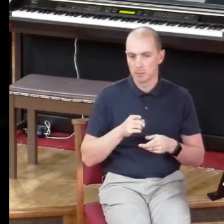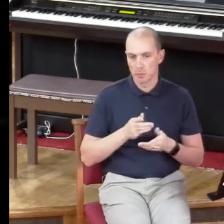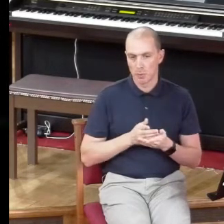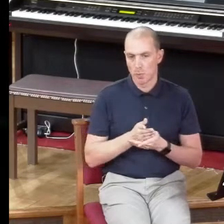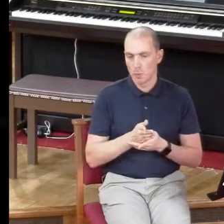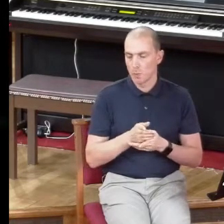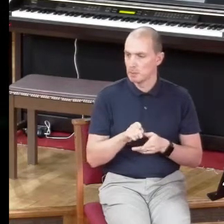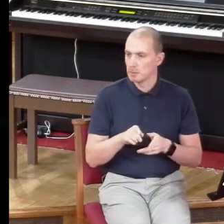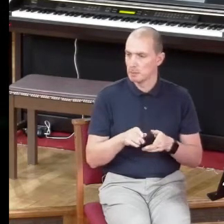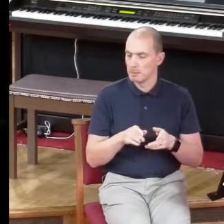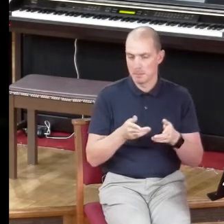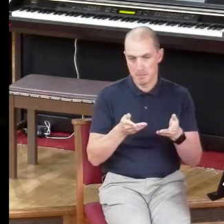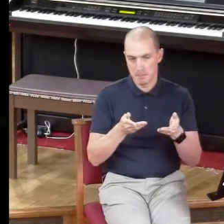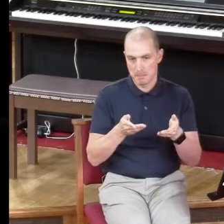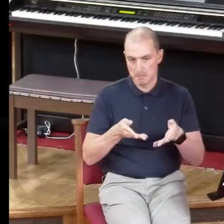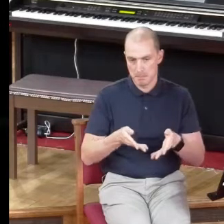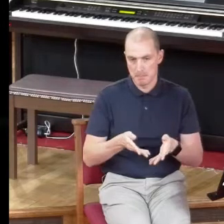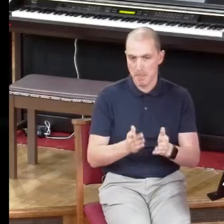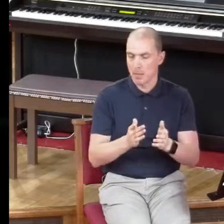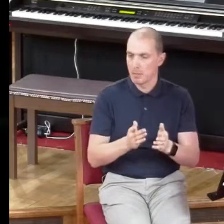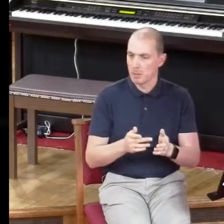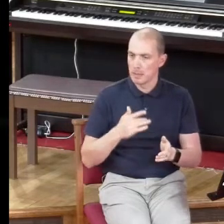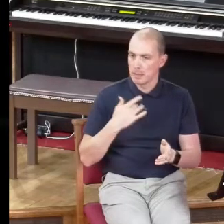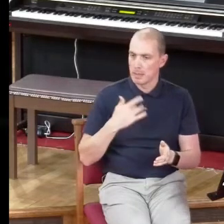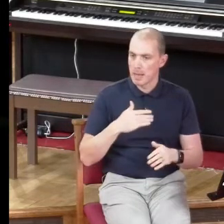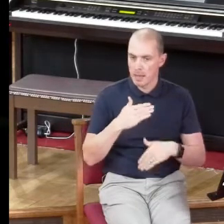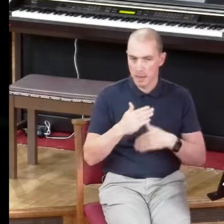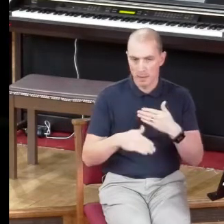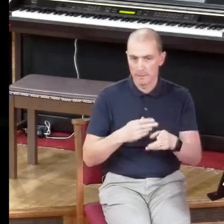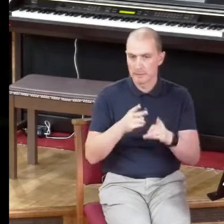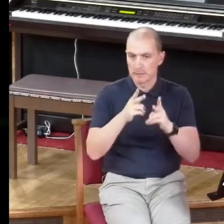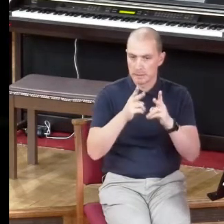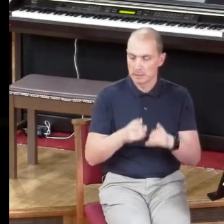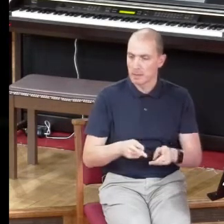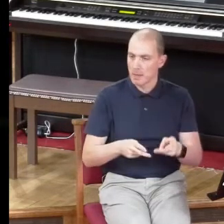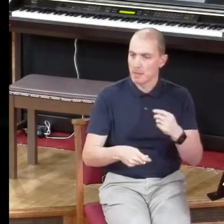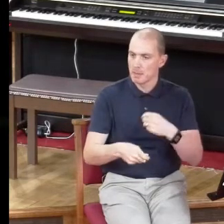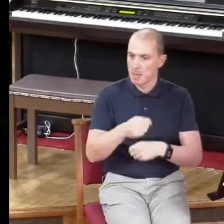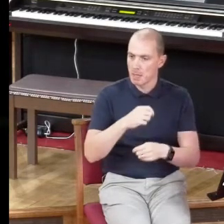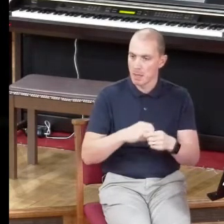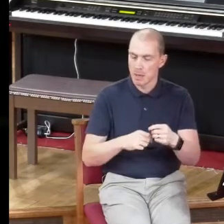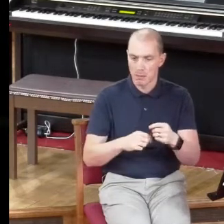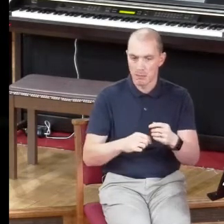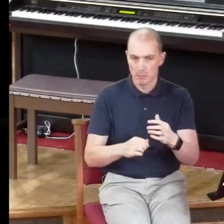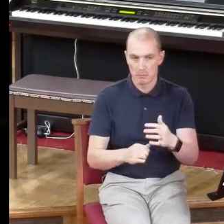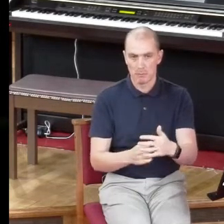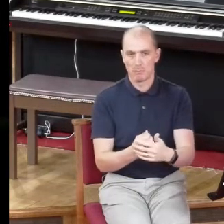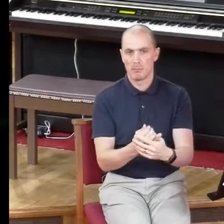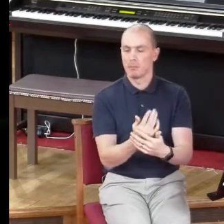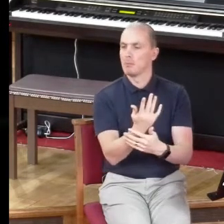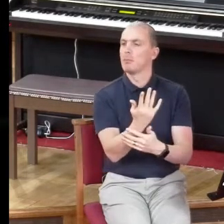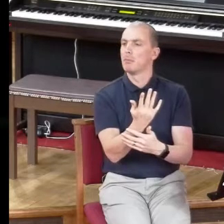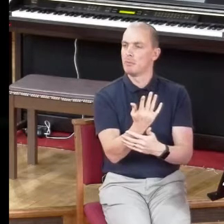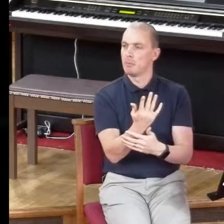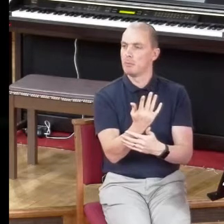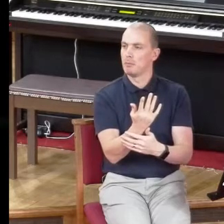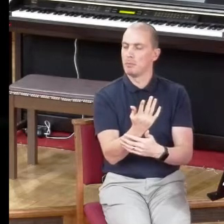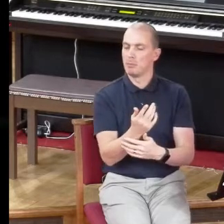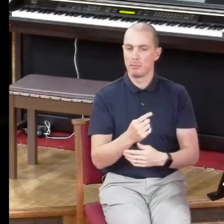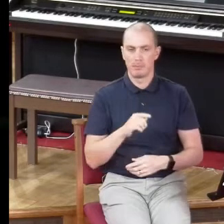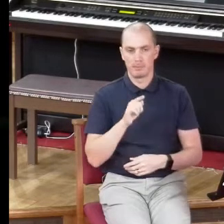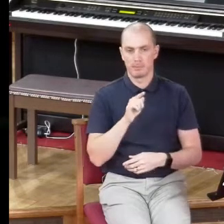resurrection, in his ascension to the right hand of God, this is the one in whose name we